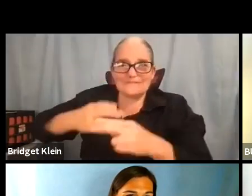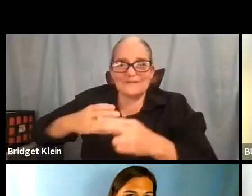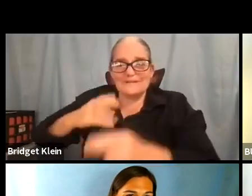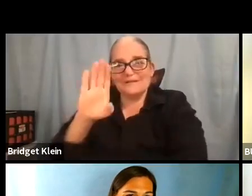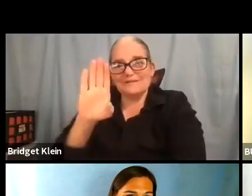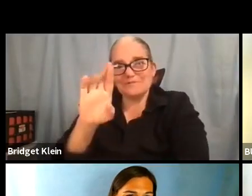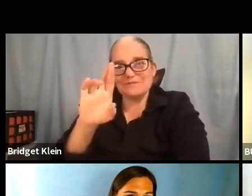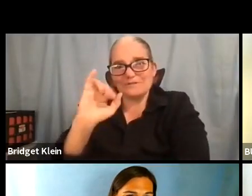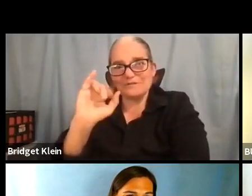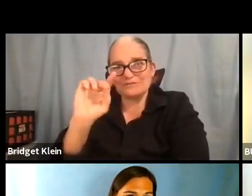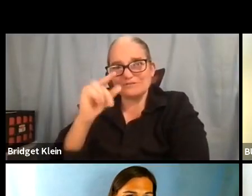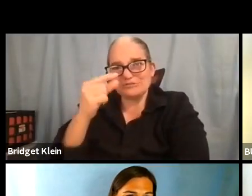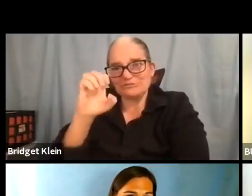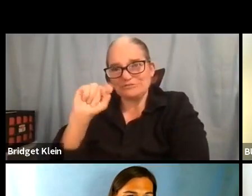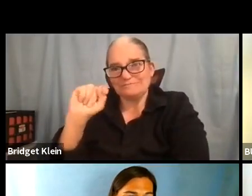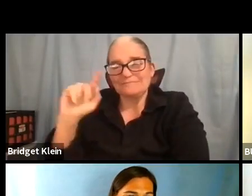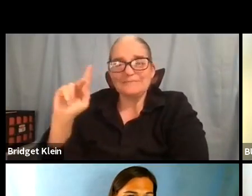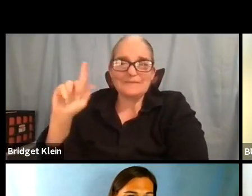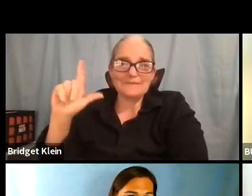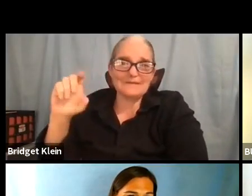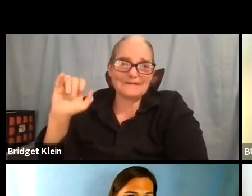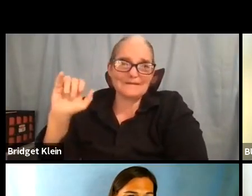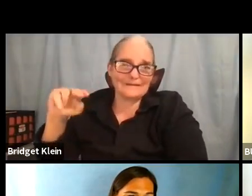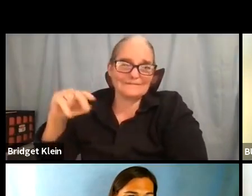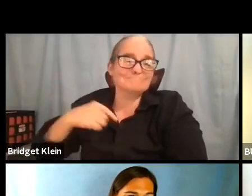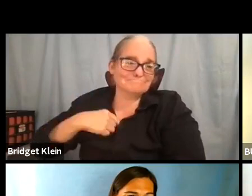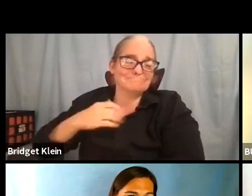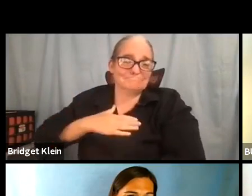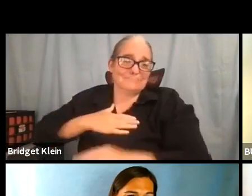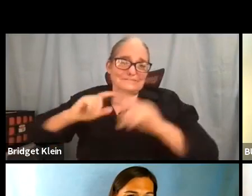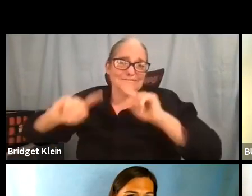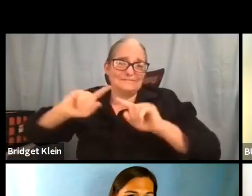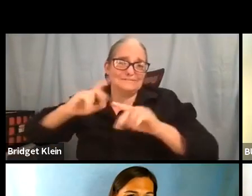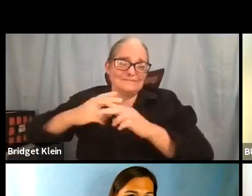Sure. Hi, my name is Bridget Klein.